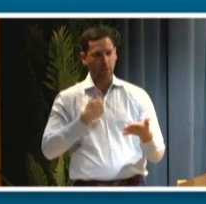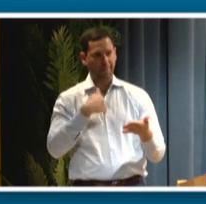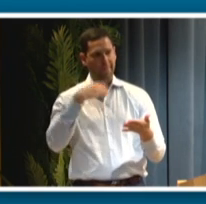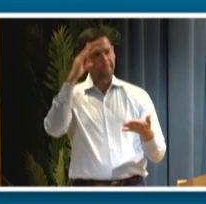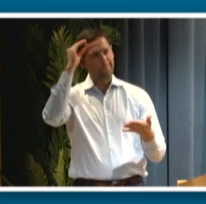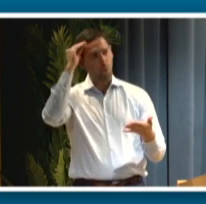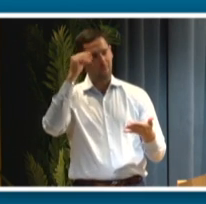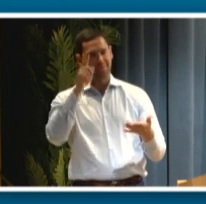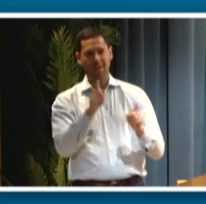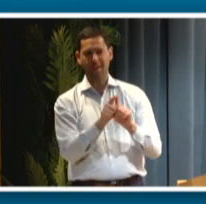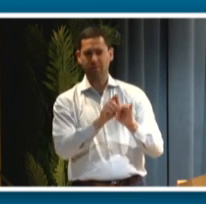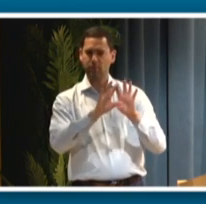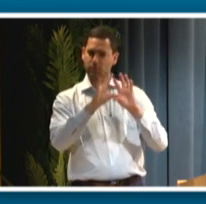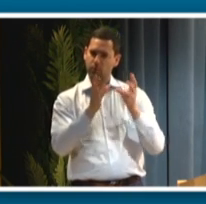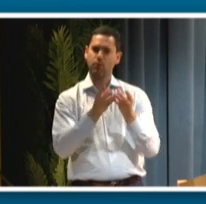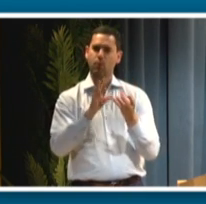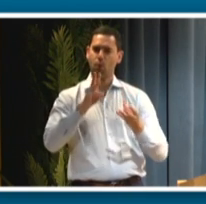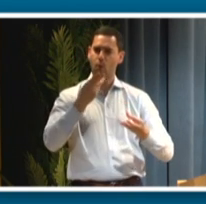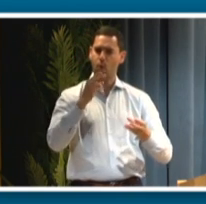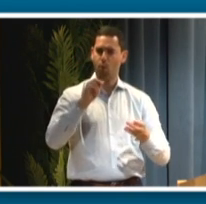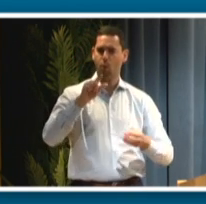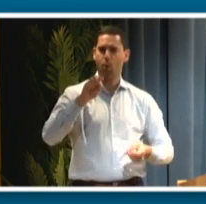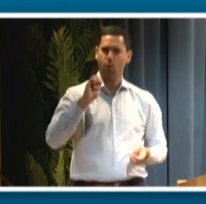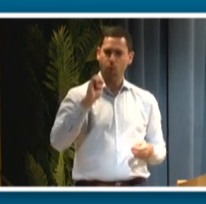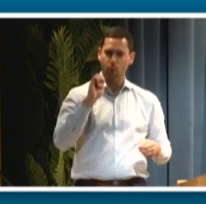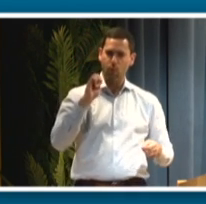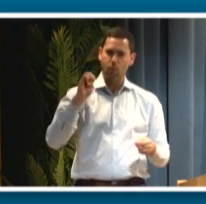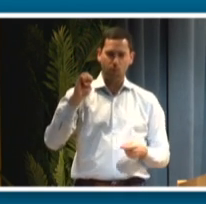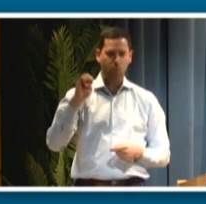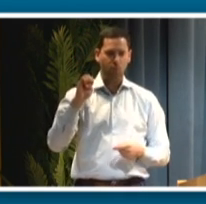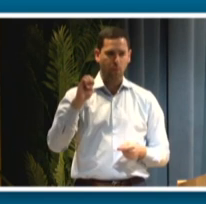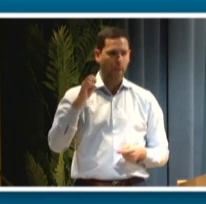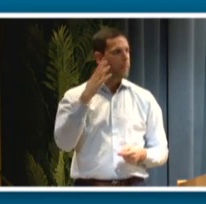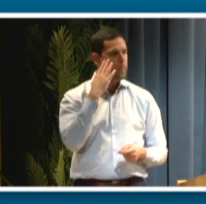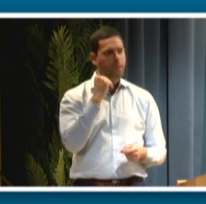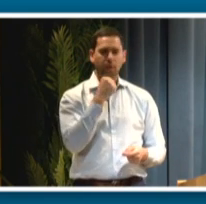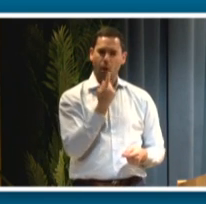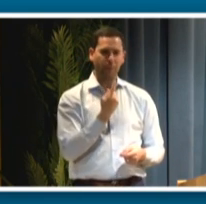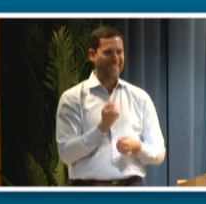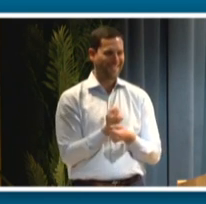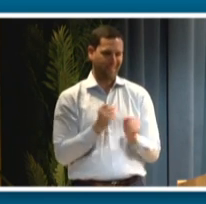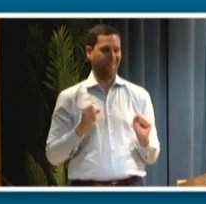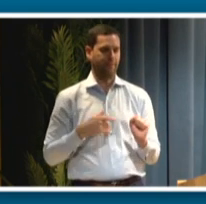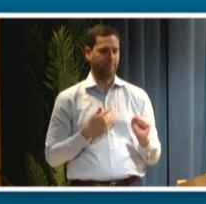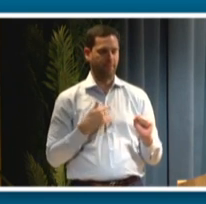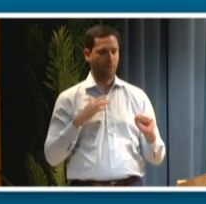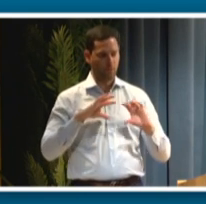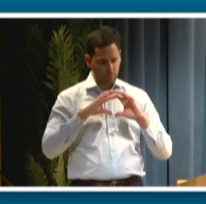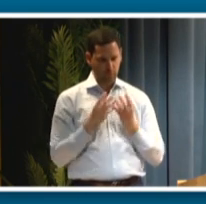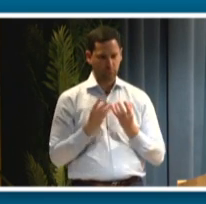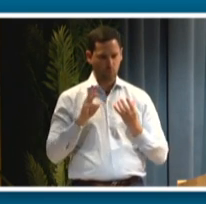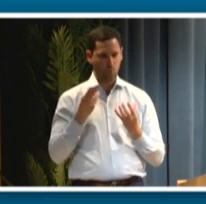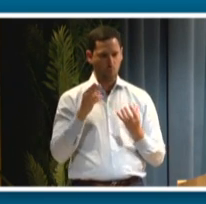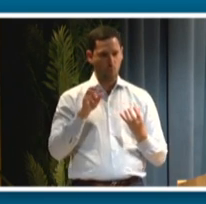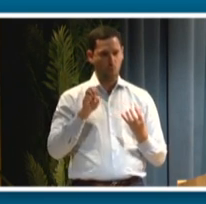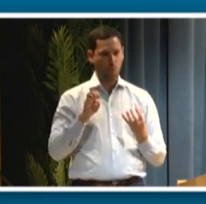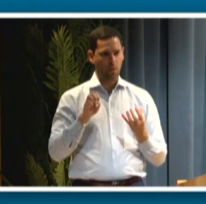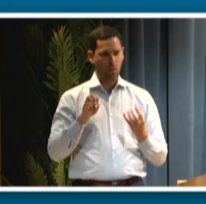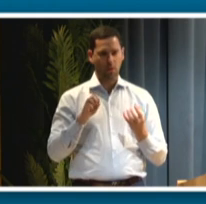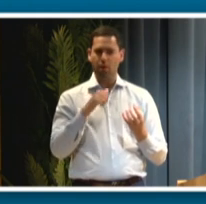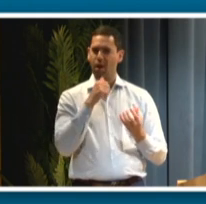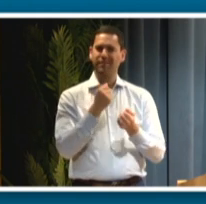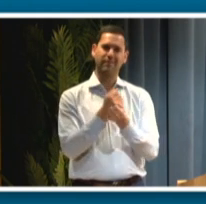see themselves as whole. And they don't all, and it's not always safe to feel whole in their environments. It's not always safe to exercise humility